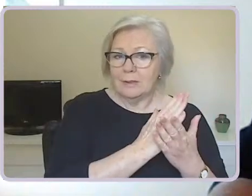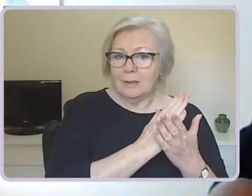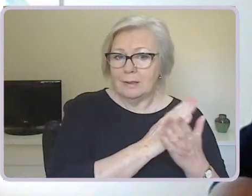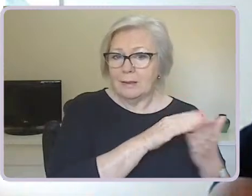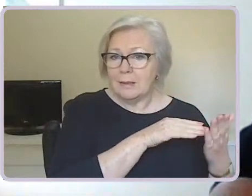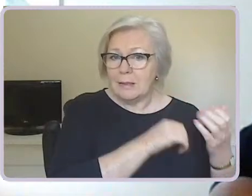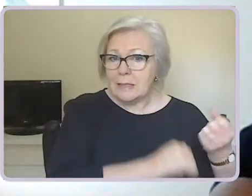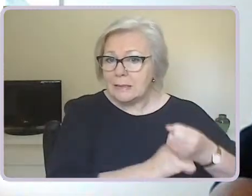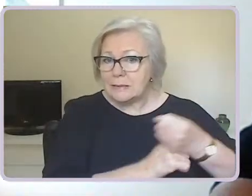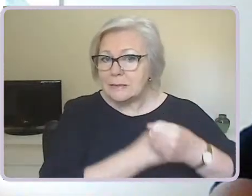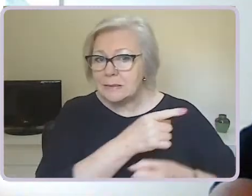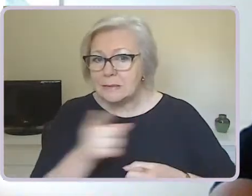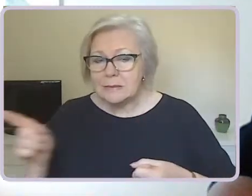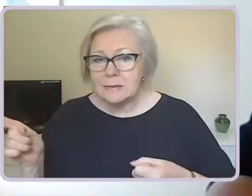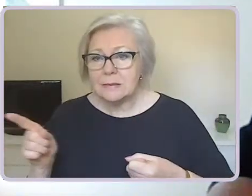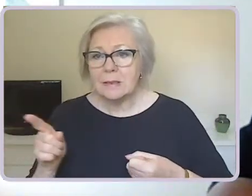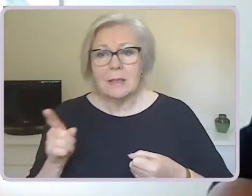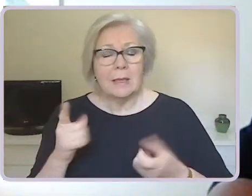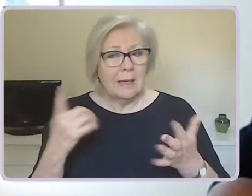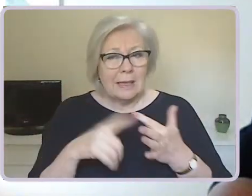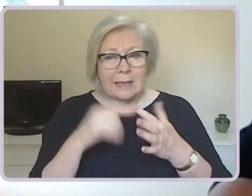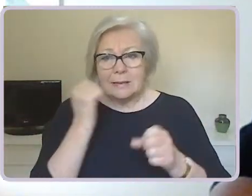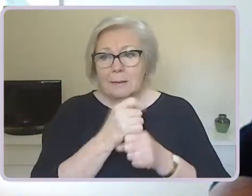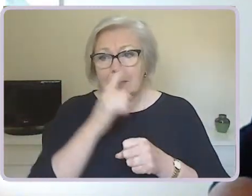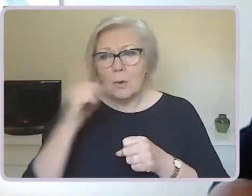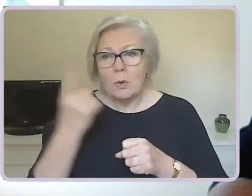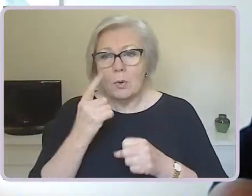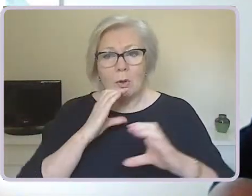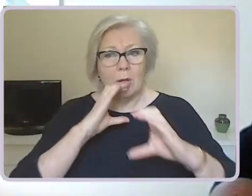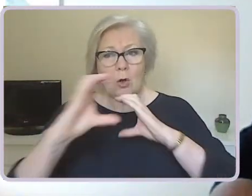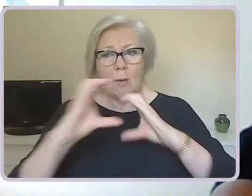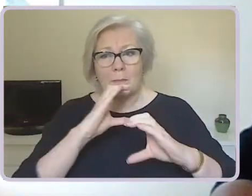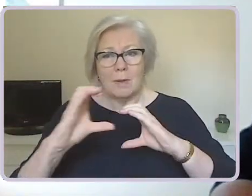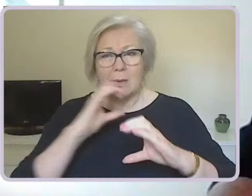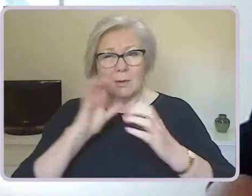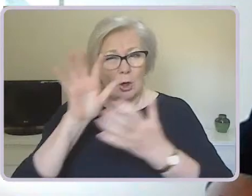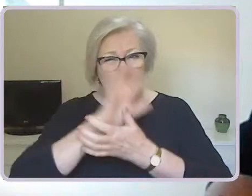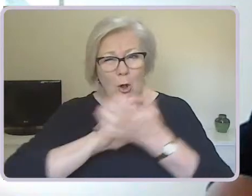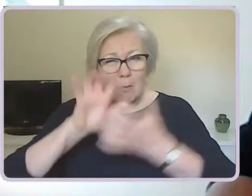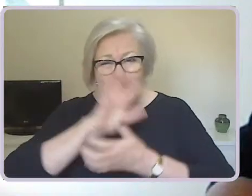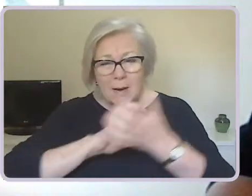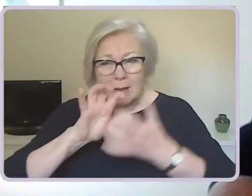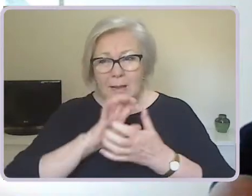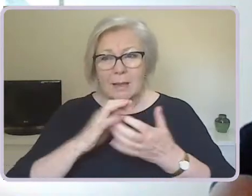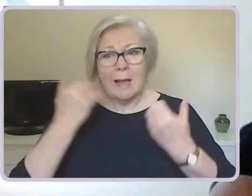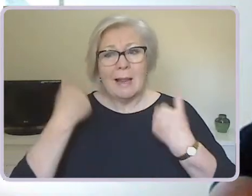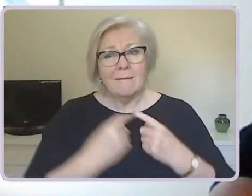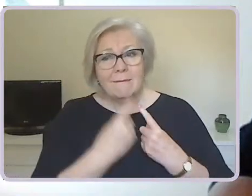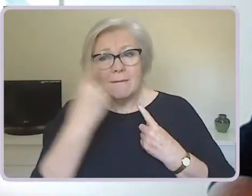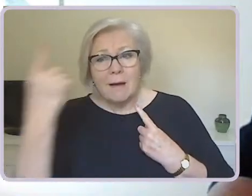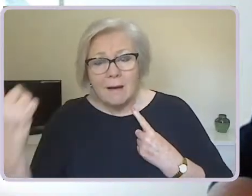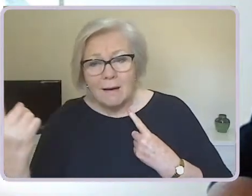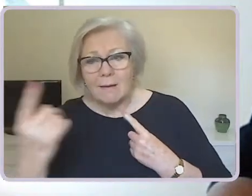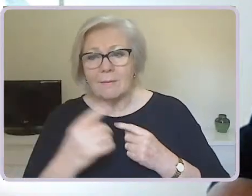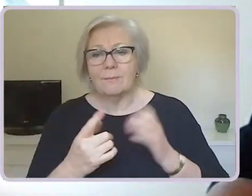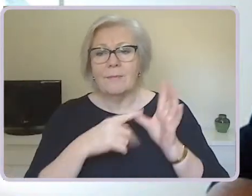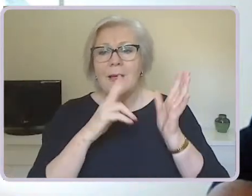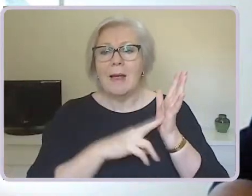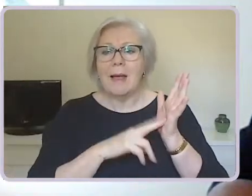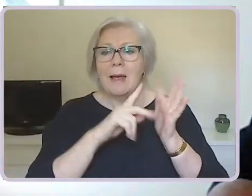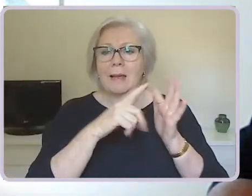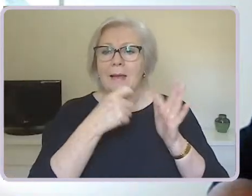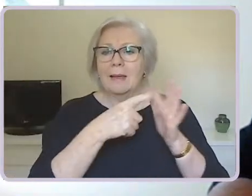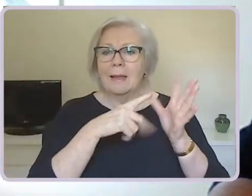with complex communication needs, live remotely, or are illiterate? Professor Anne Kavanagh measures the